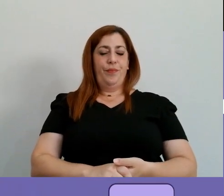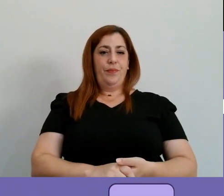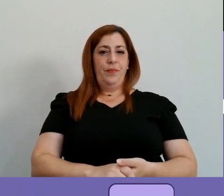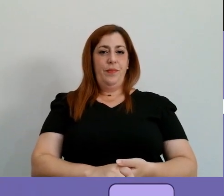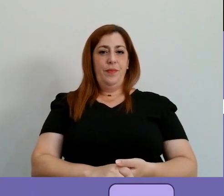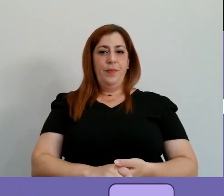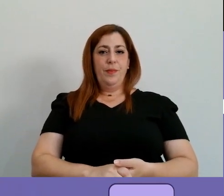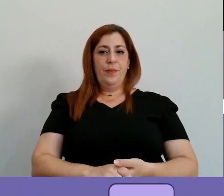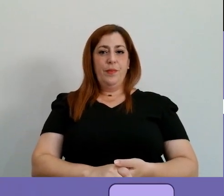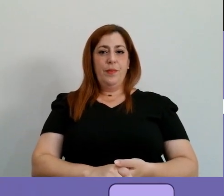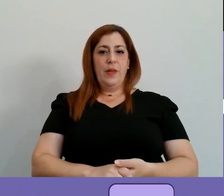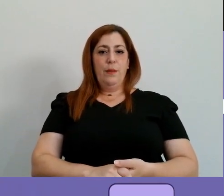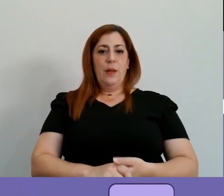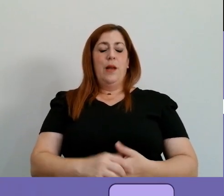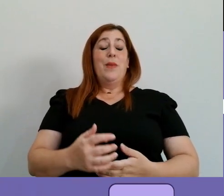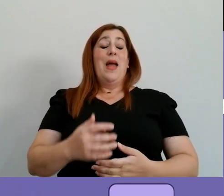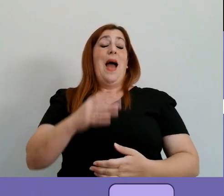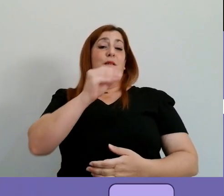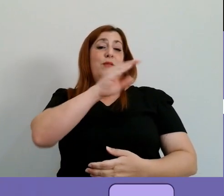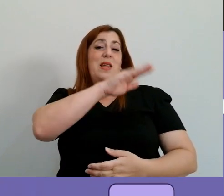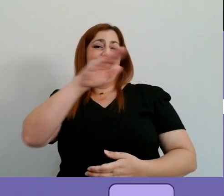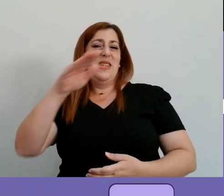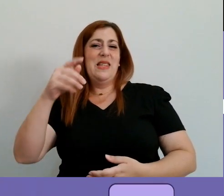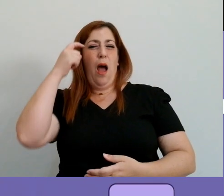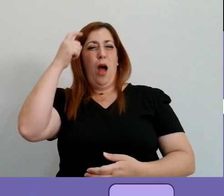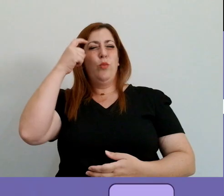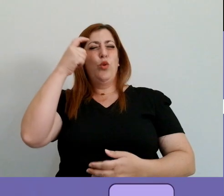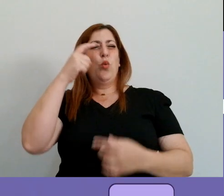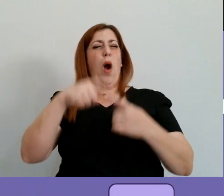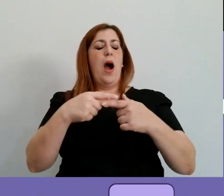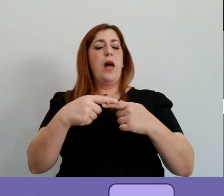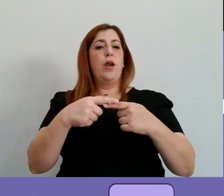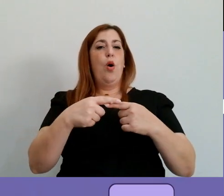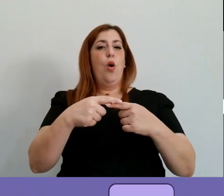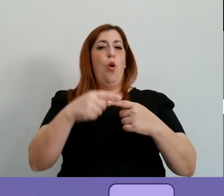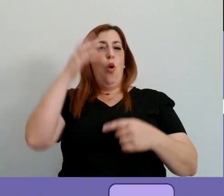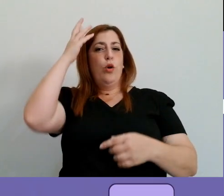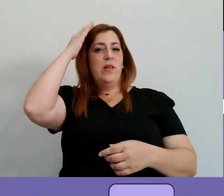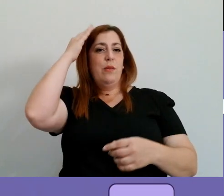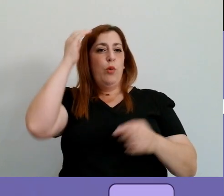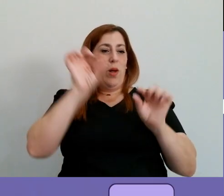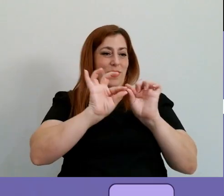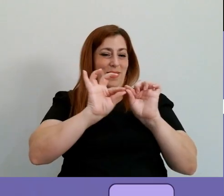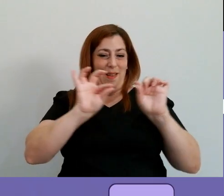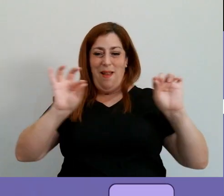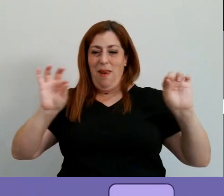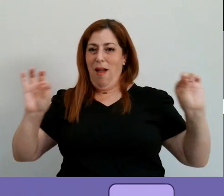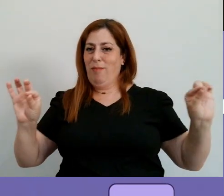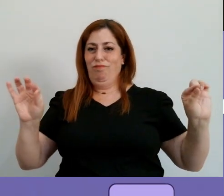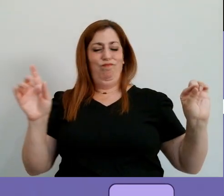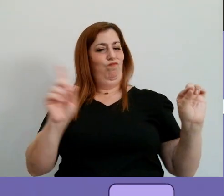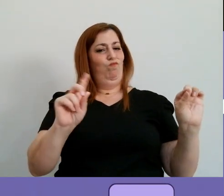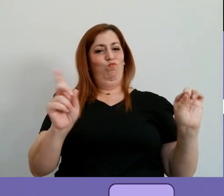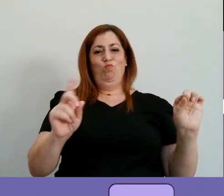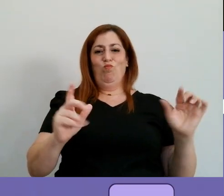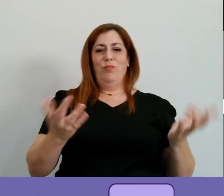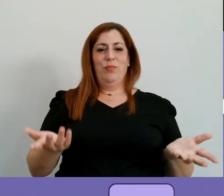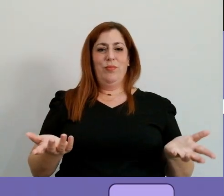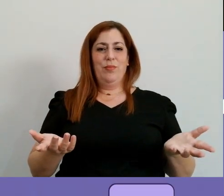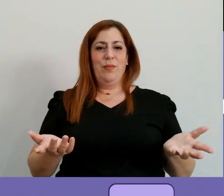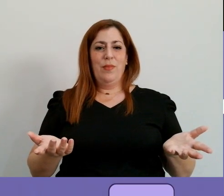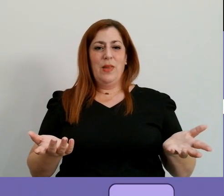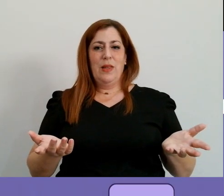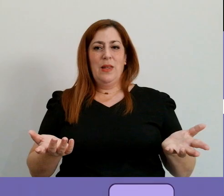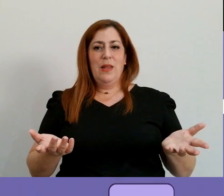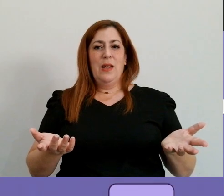autism, usually what I get is people think of it as a straight line. It isn't. You might see